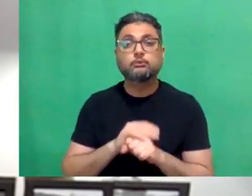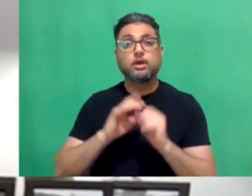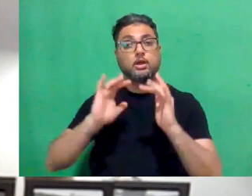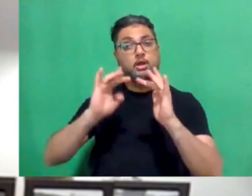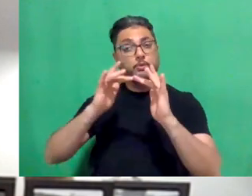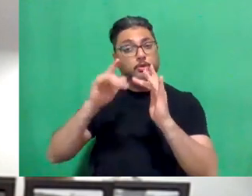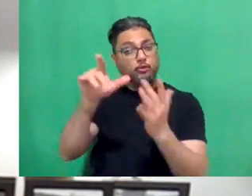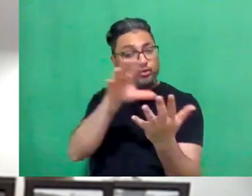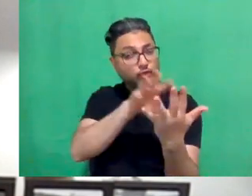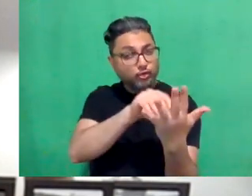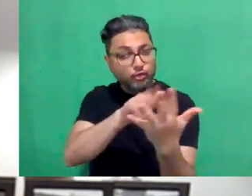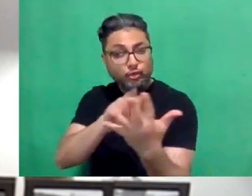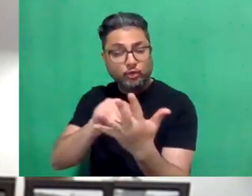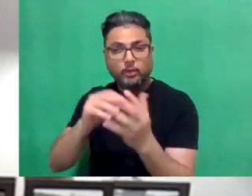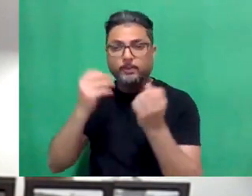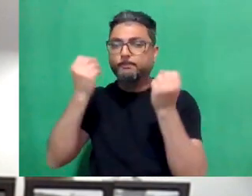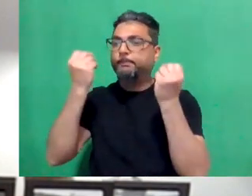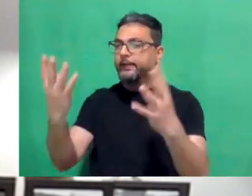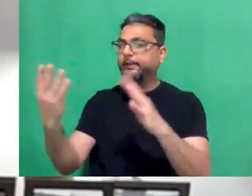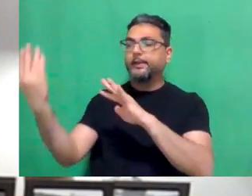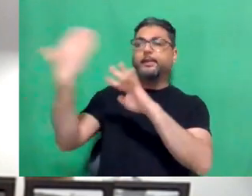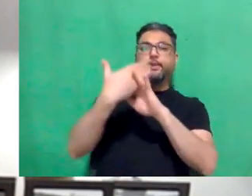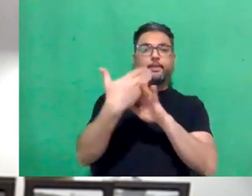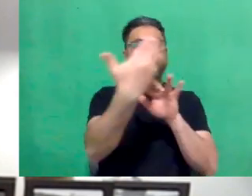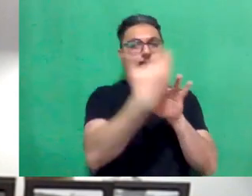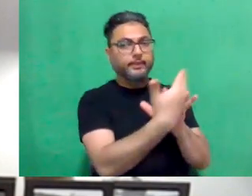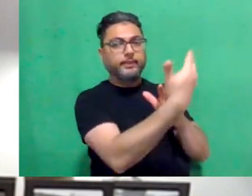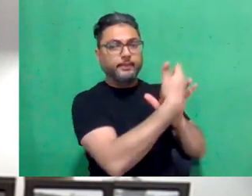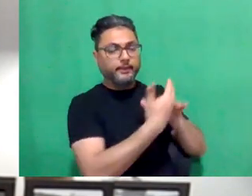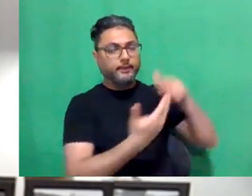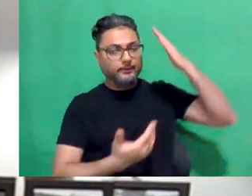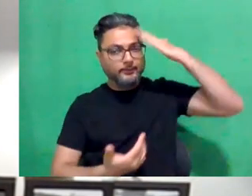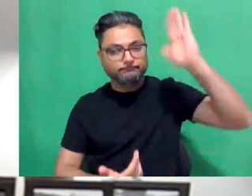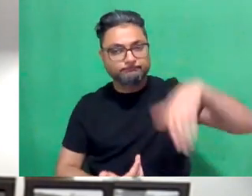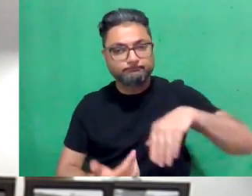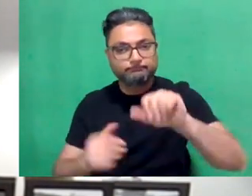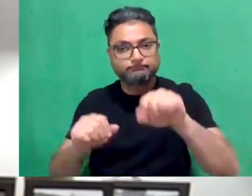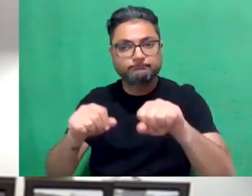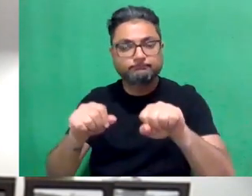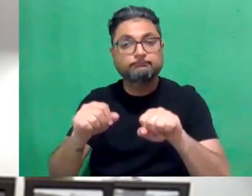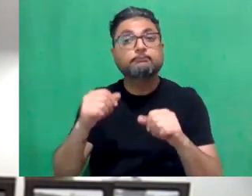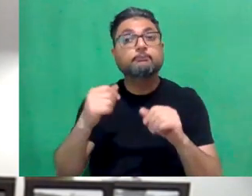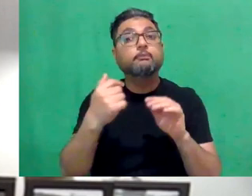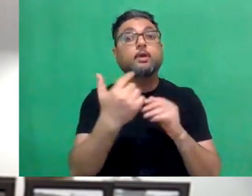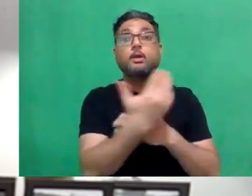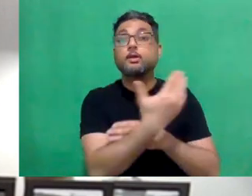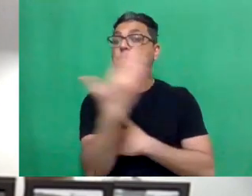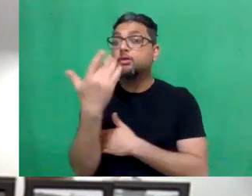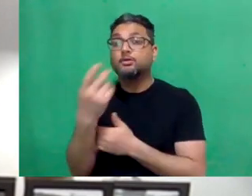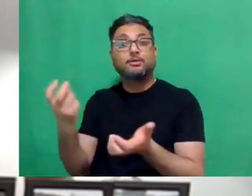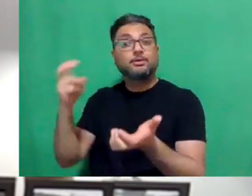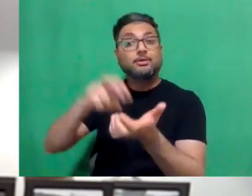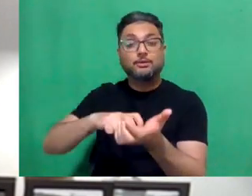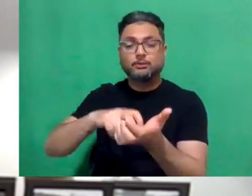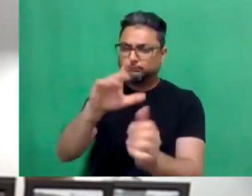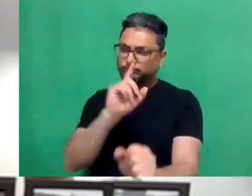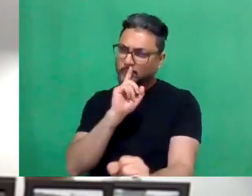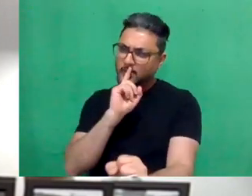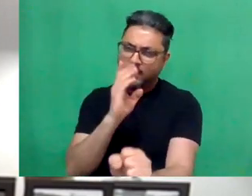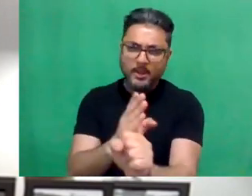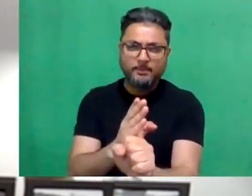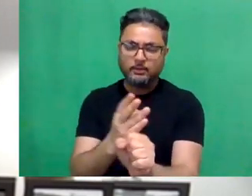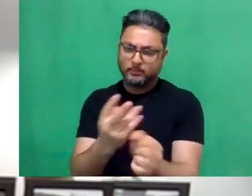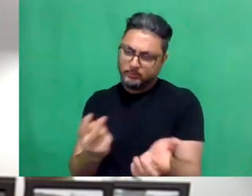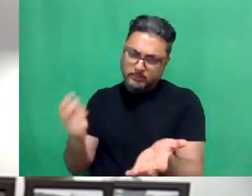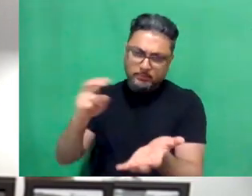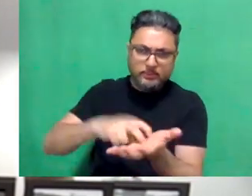of potential distractions. But beginning each day with commitment and intent, knowing that it's your individual strengths that got